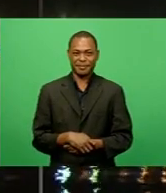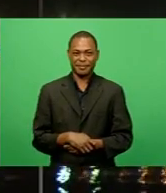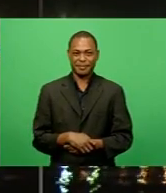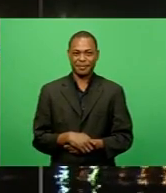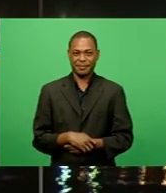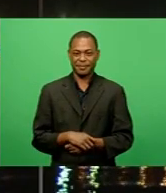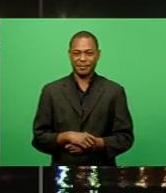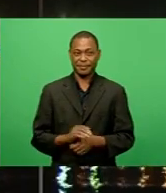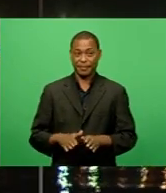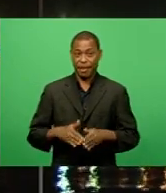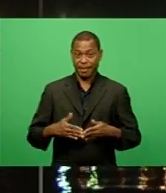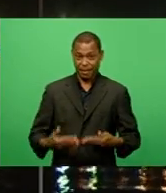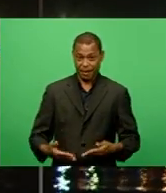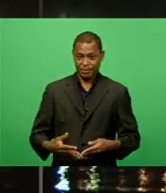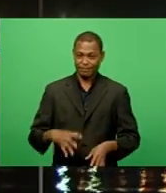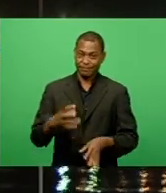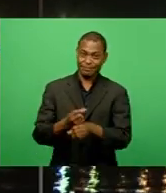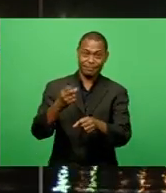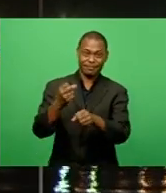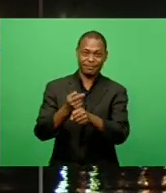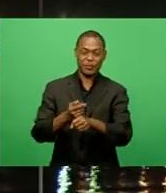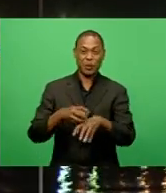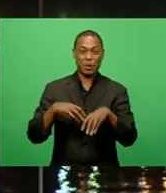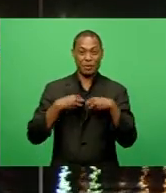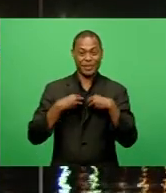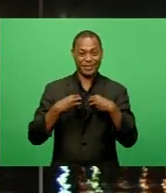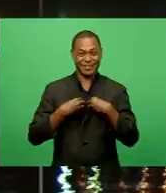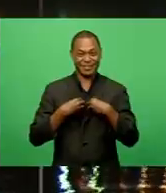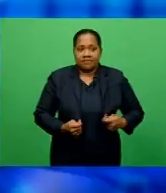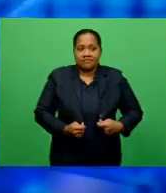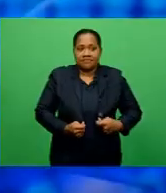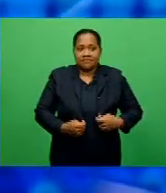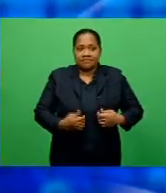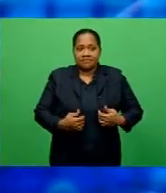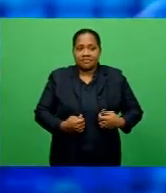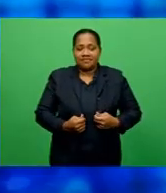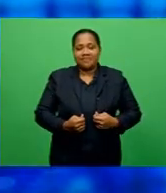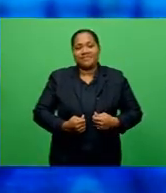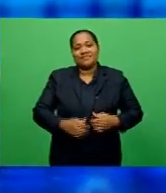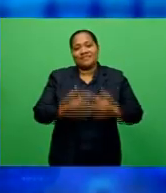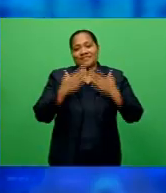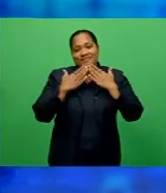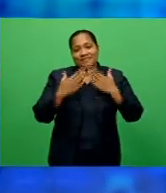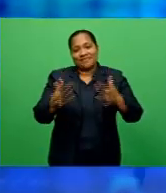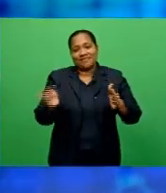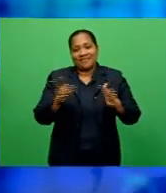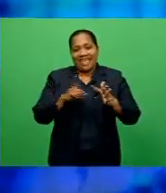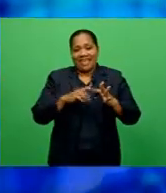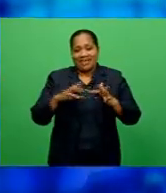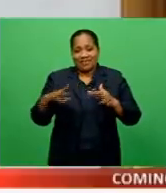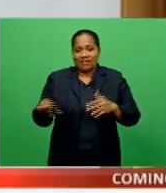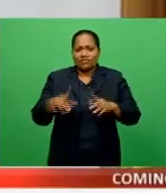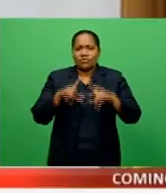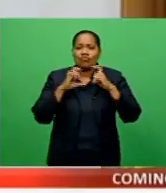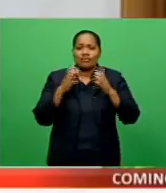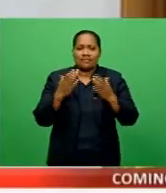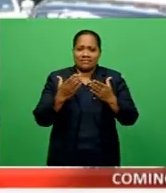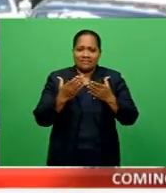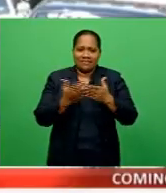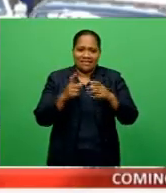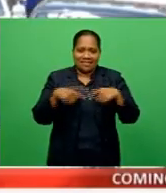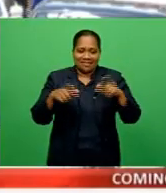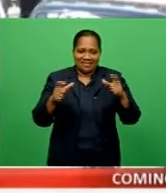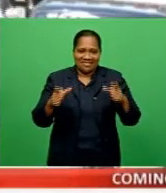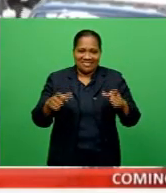And now let's catch up with business. Apanisa has the latest tonight. Thanks, Edwin. Coming up, Christmas in the city begins